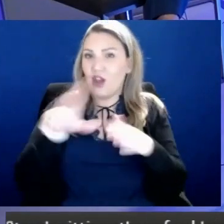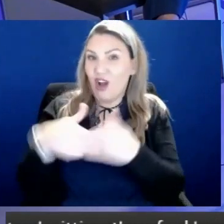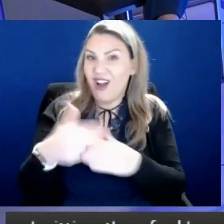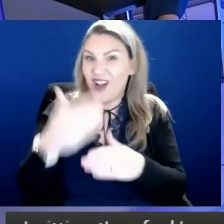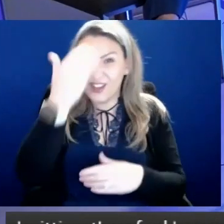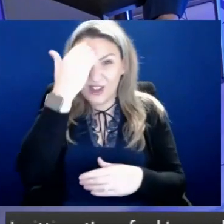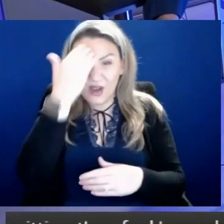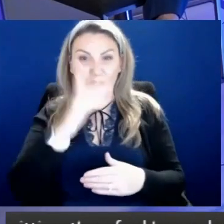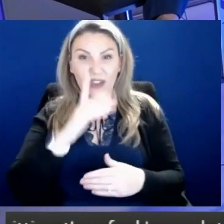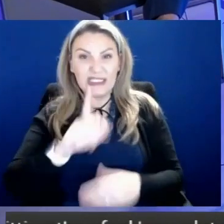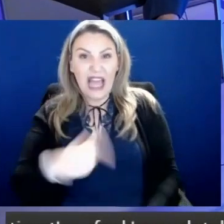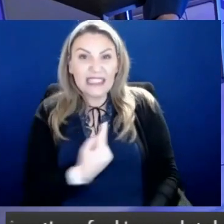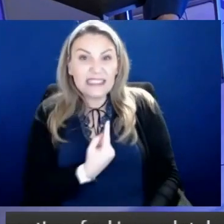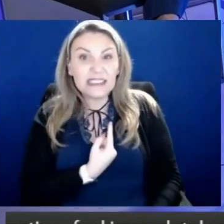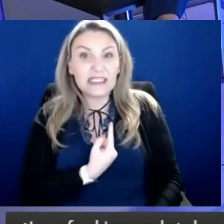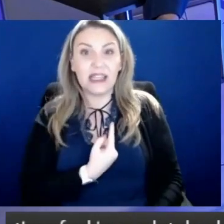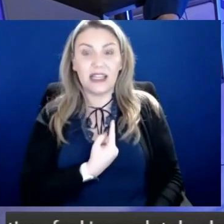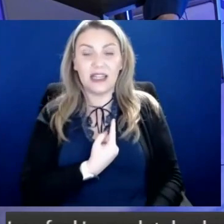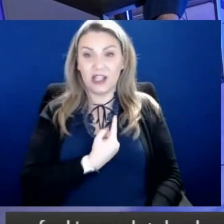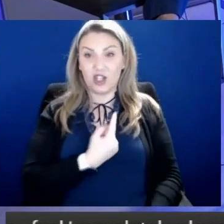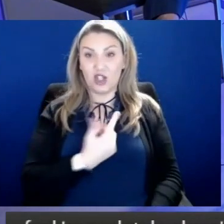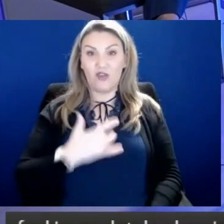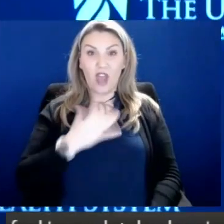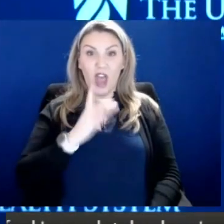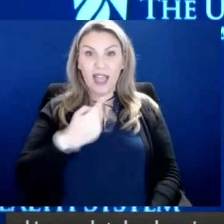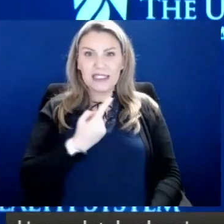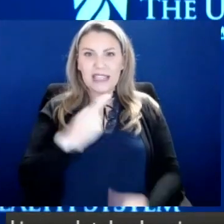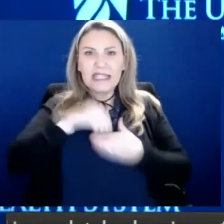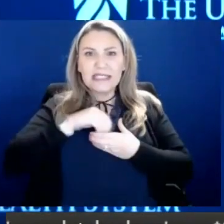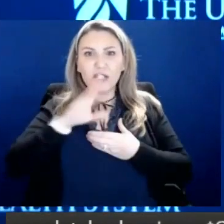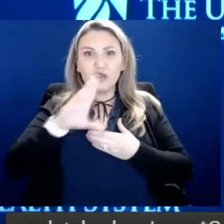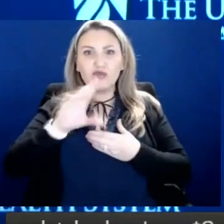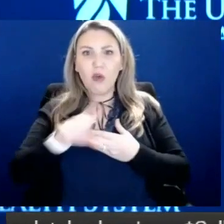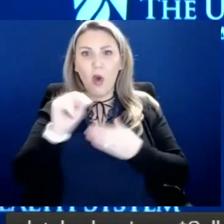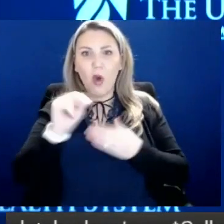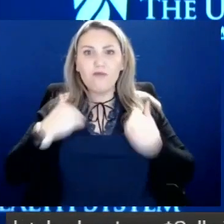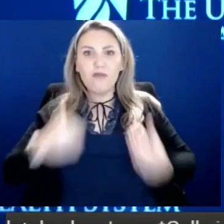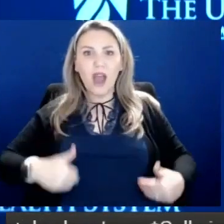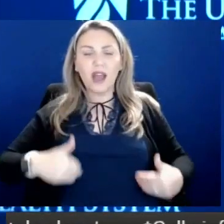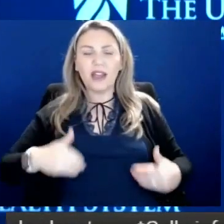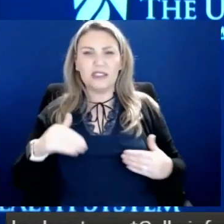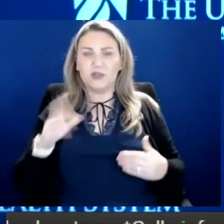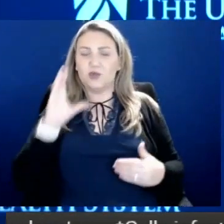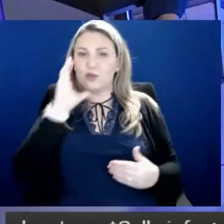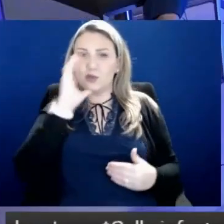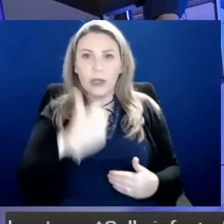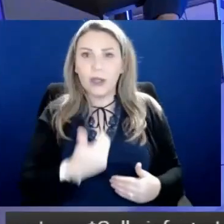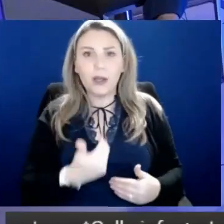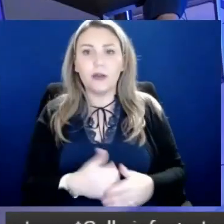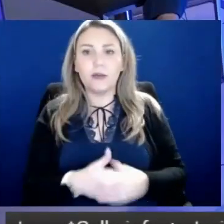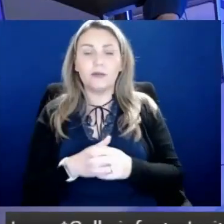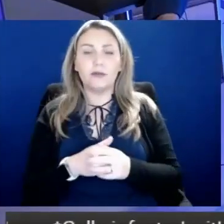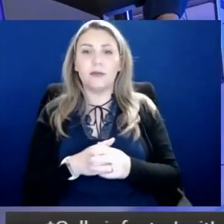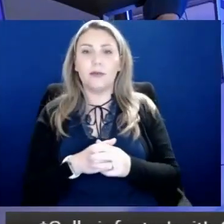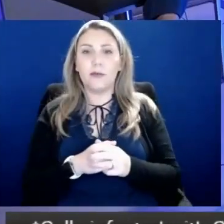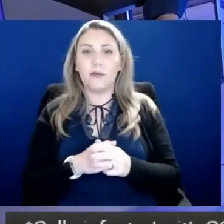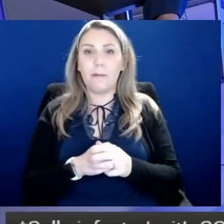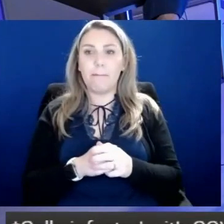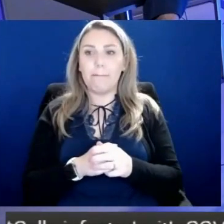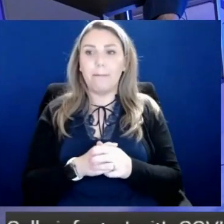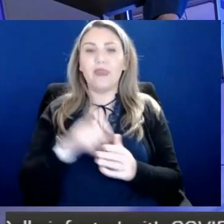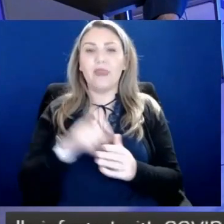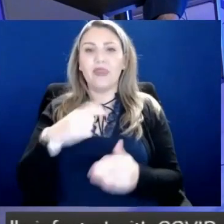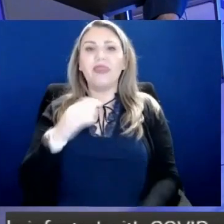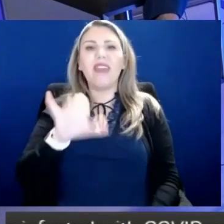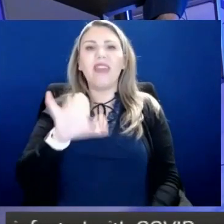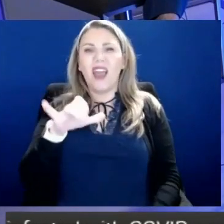you're in, Yeah. you feel isolated in your body too, because you're in this weird cloud. Yeah. It's hard. Just that brain fog. It's like,